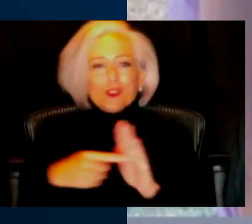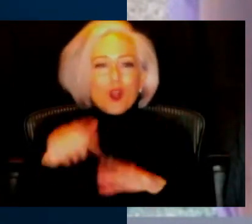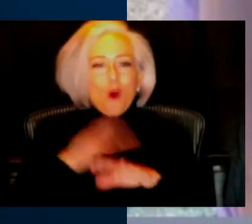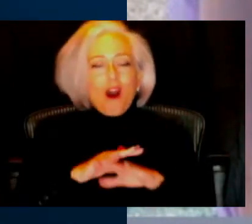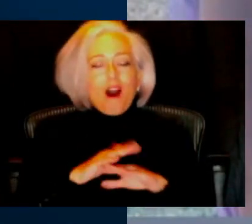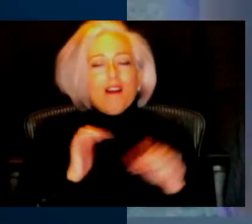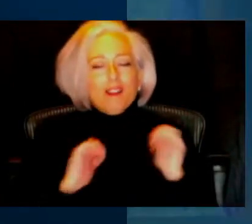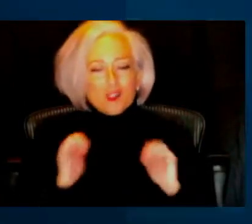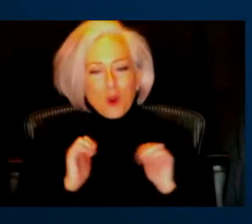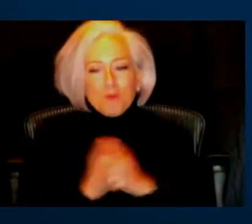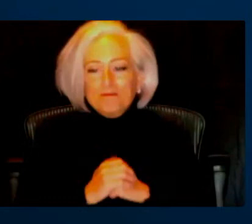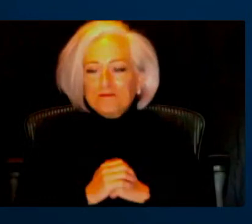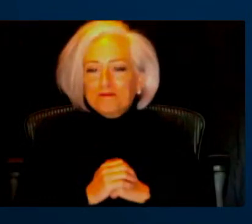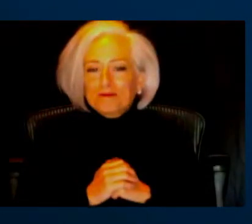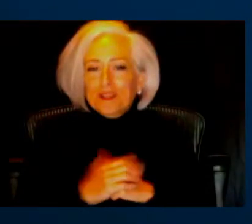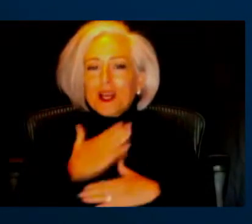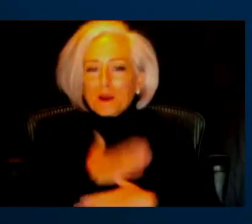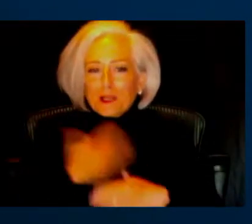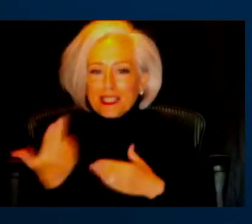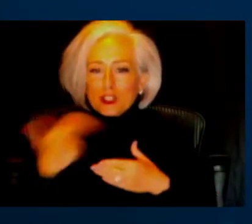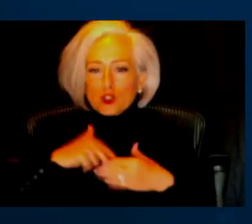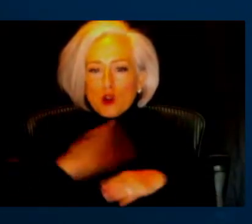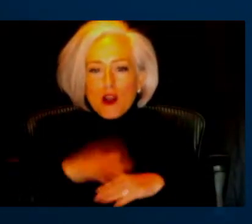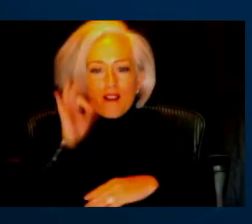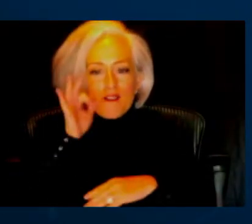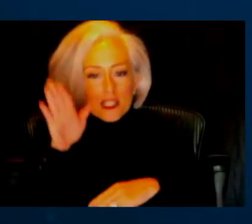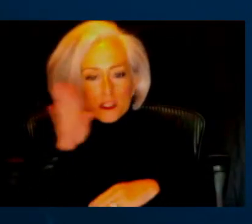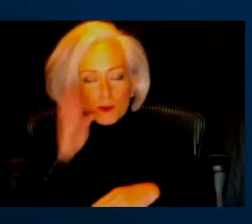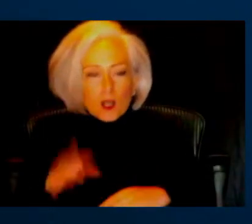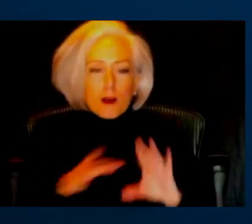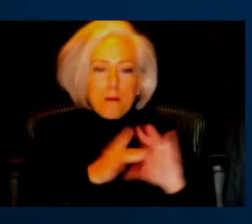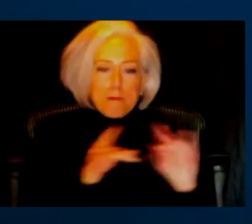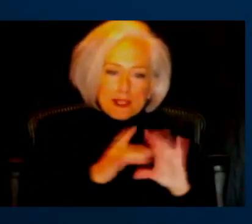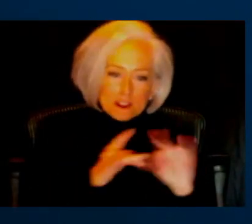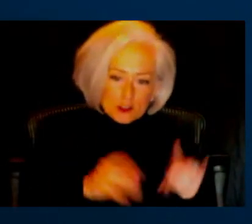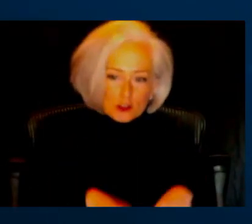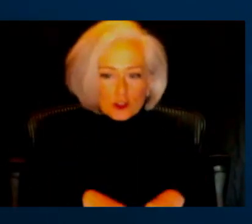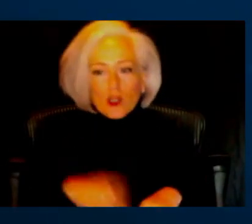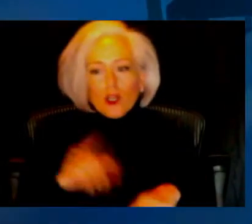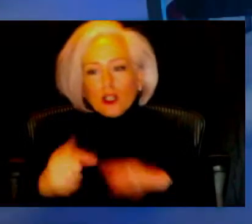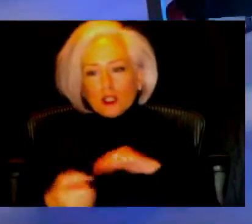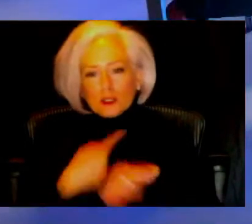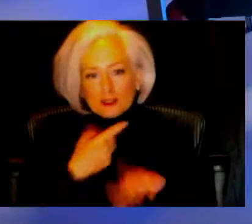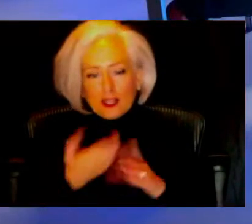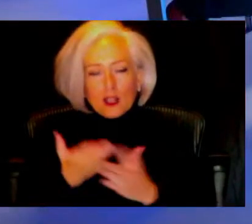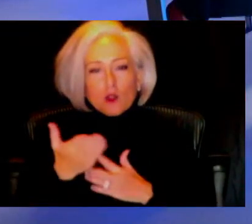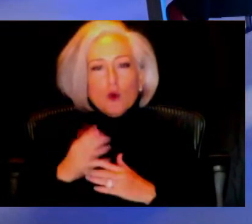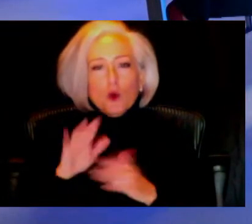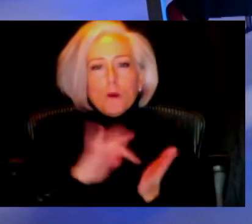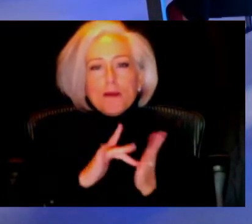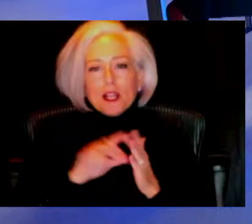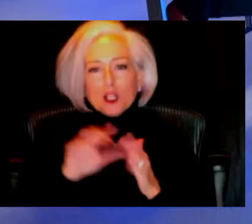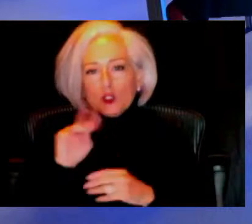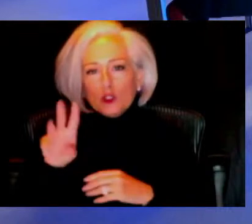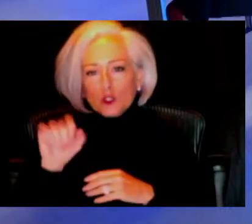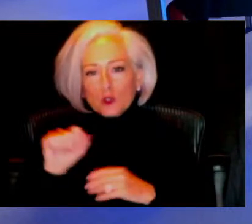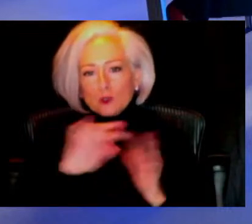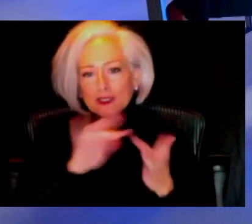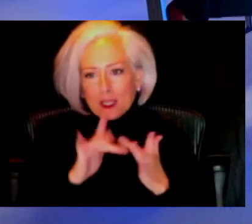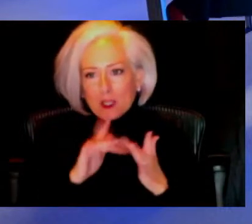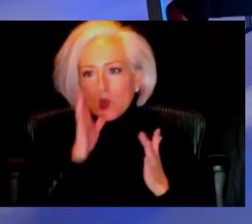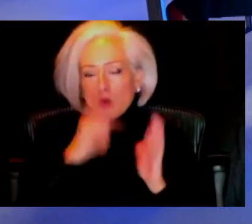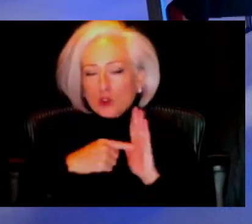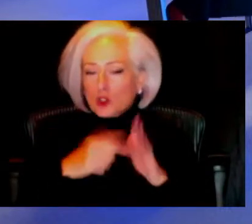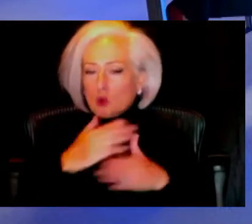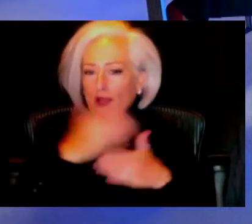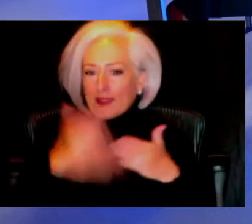please join us on Facebook, Messenger, and also you can send those in on Medical News Network. We'll show those again at the end of the program.